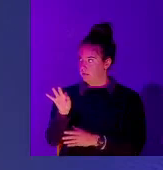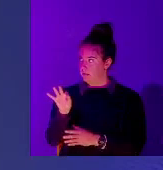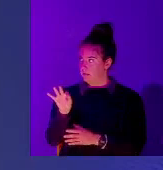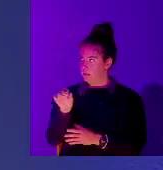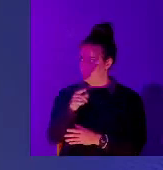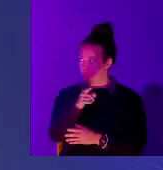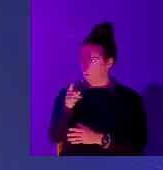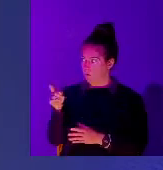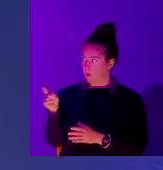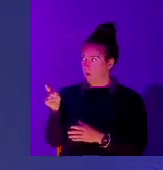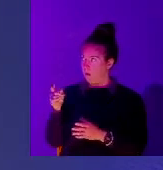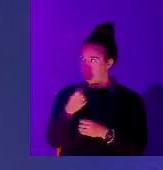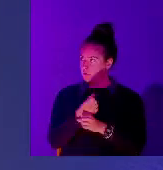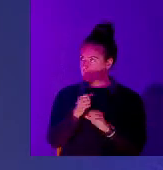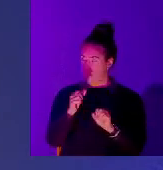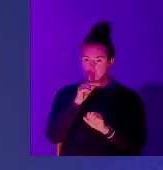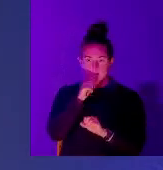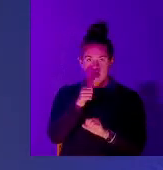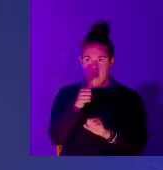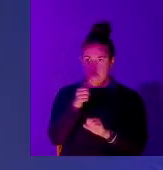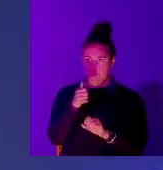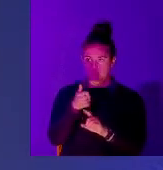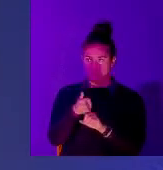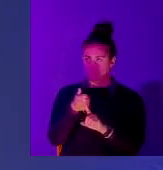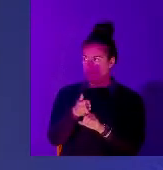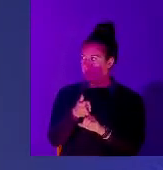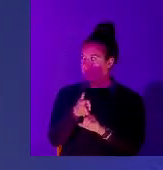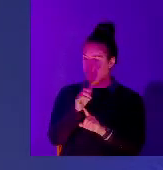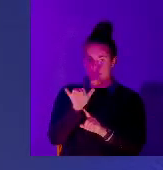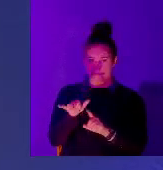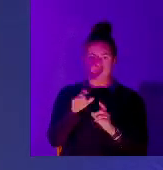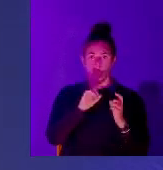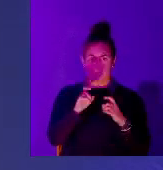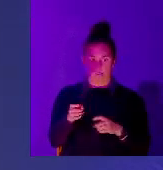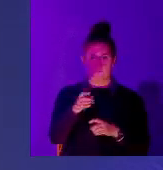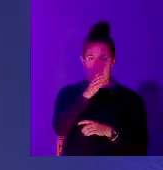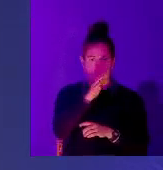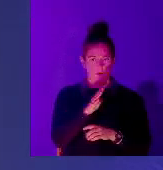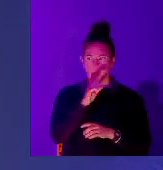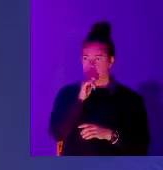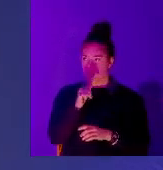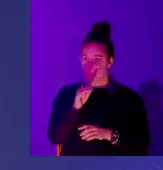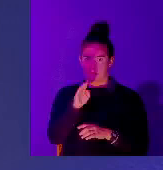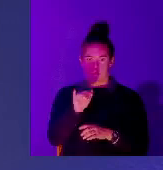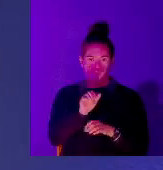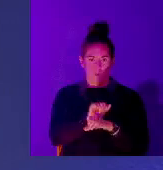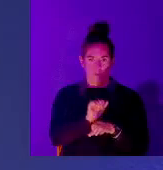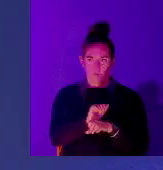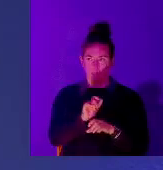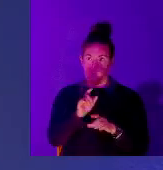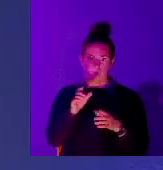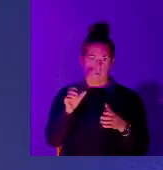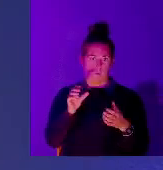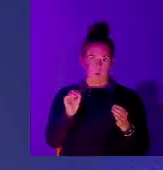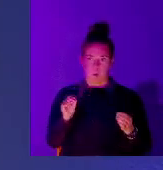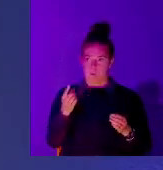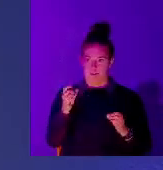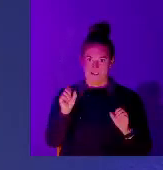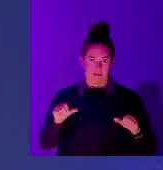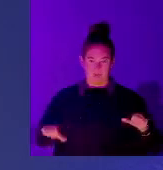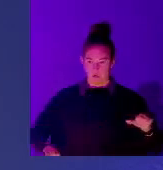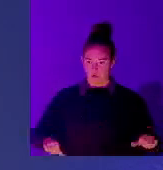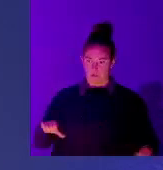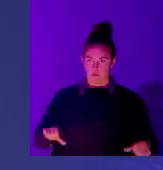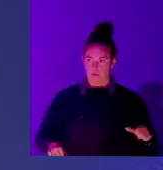is a gift of God, not by works, so that no one can boast. That's 8 and 9. 10. For